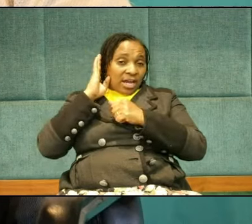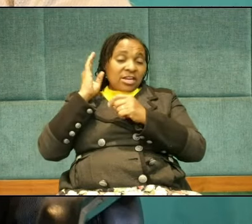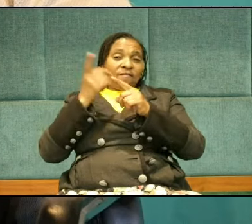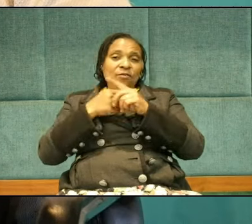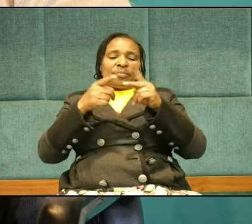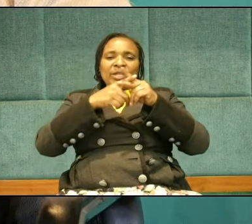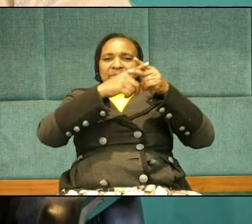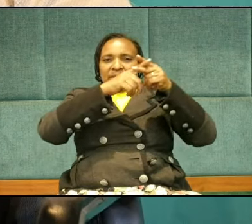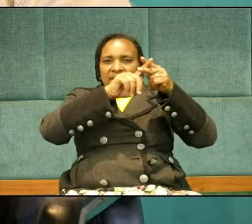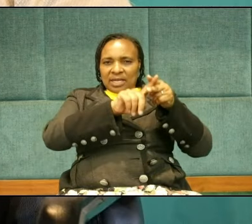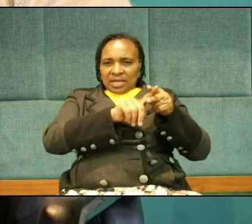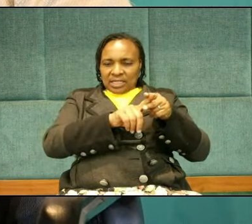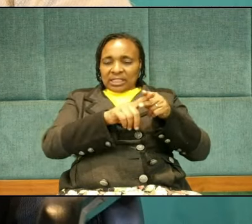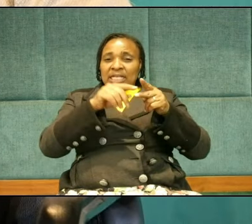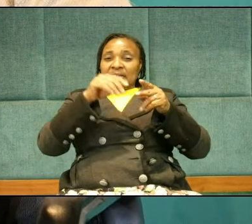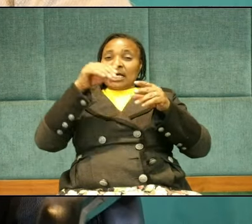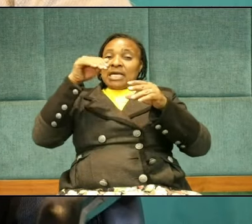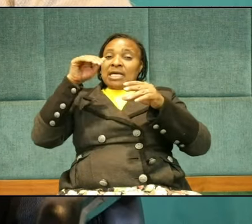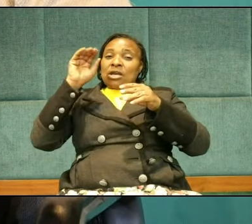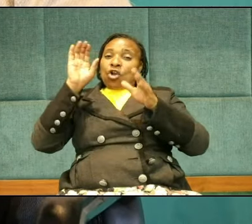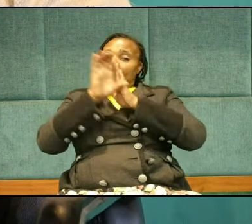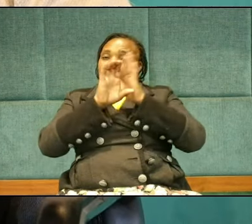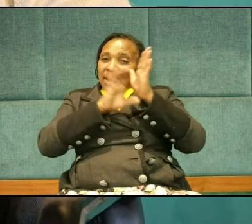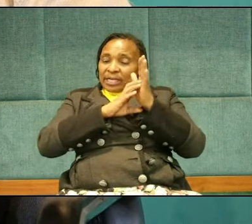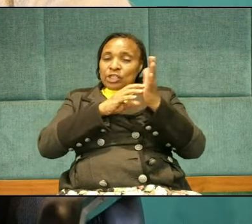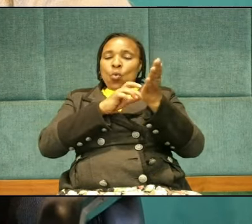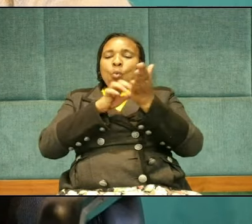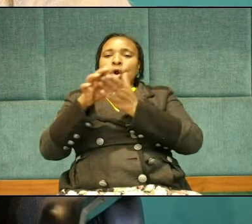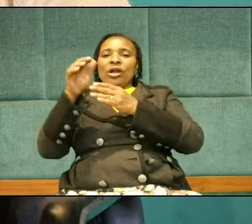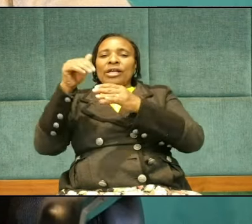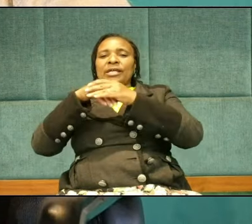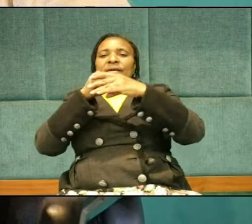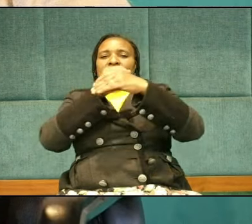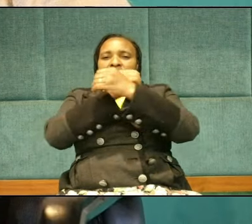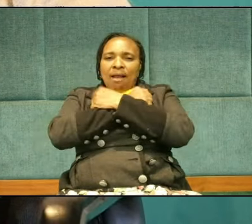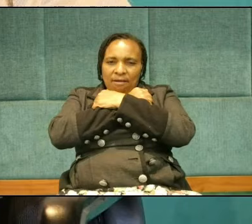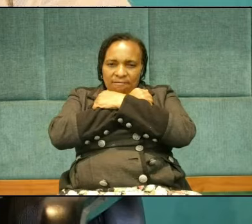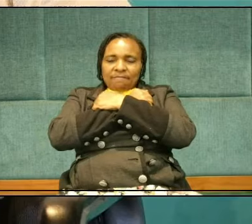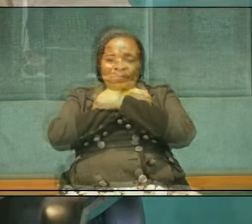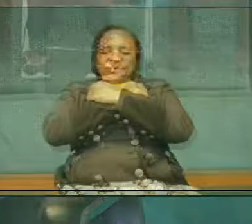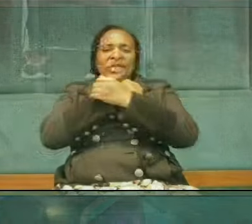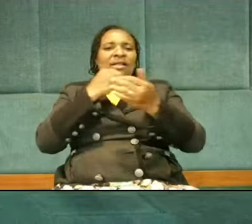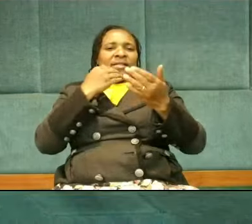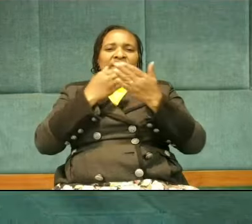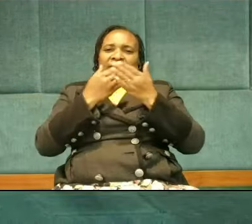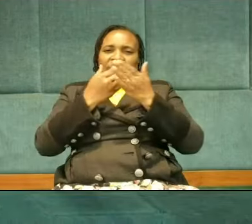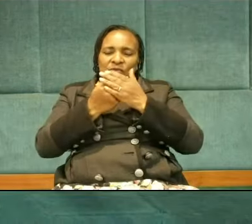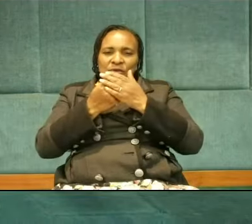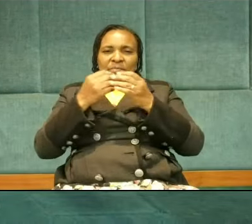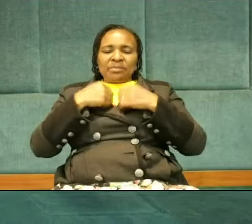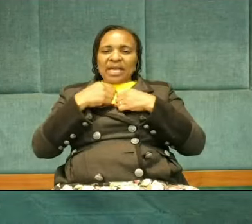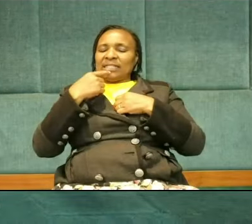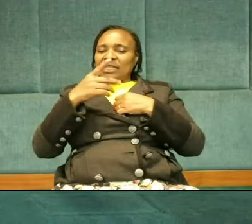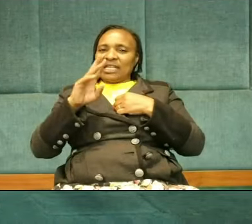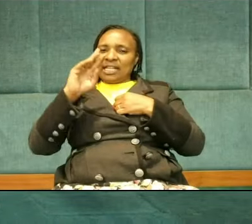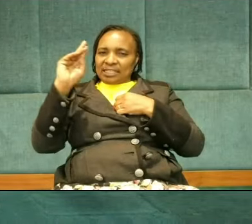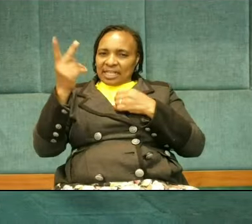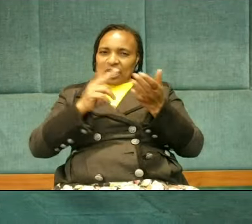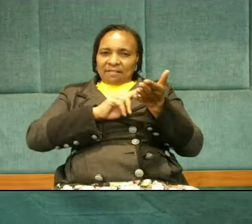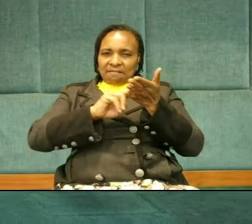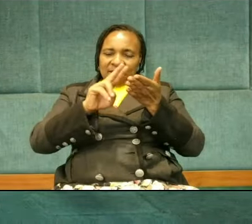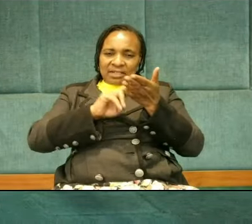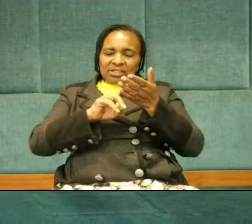from the beginning. His command is that you walk in love." Yes, thank you. And I think I'll just say the second verse,